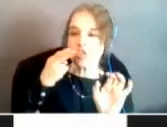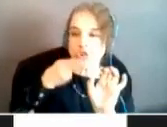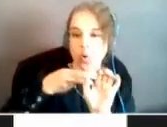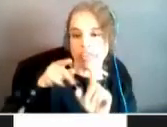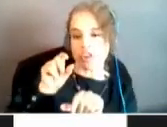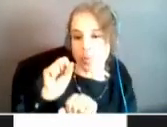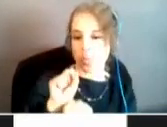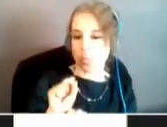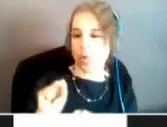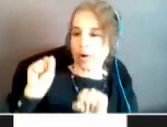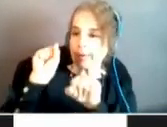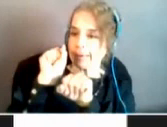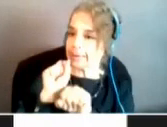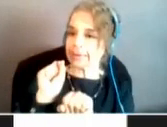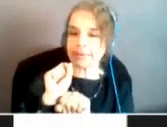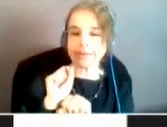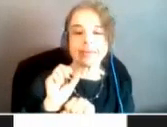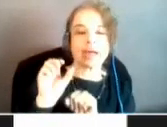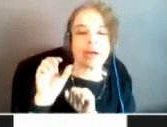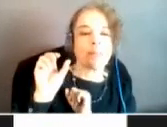work, is that